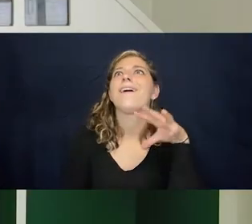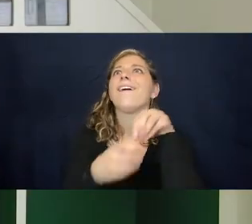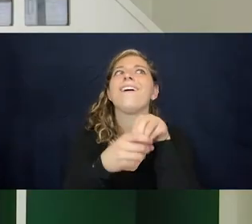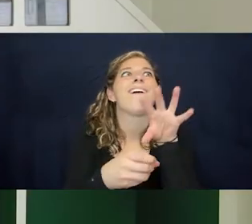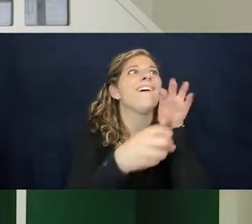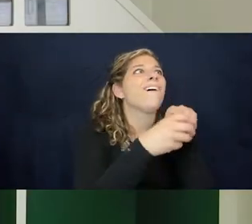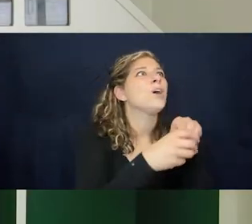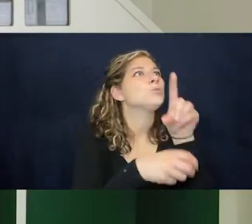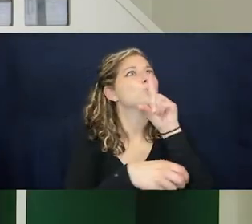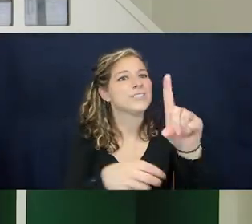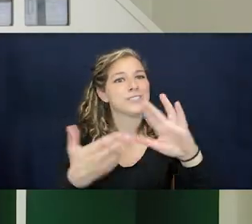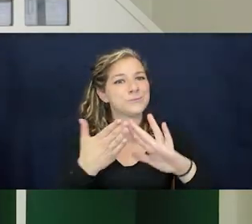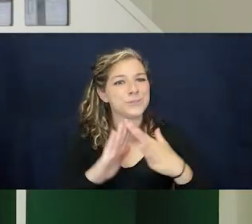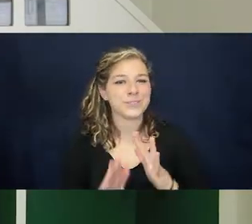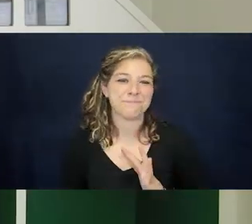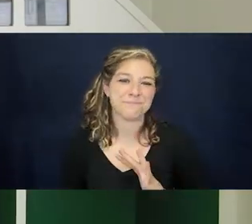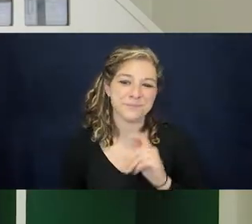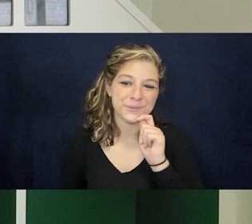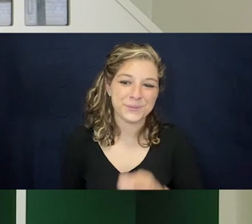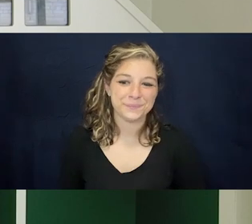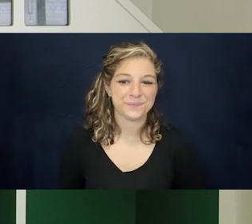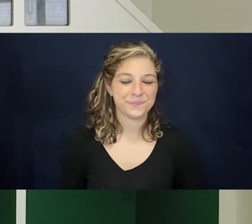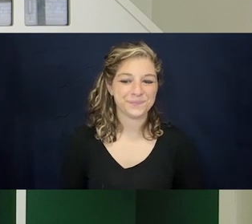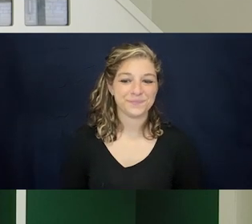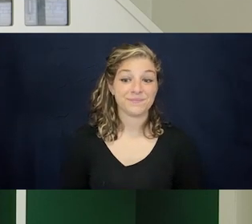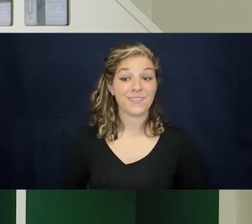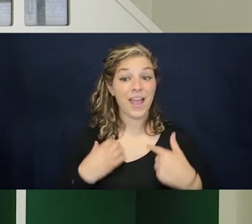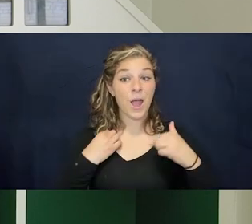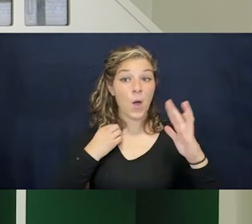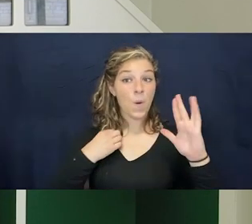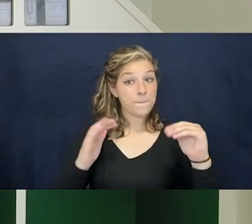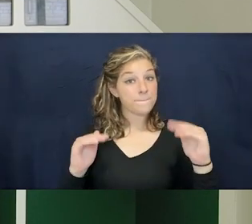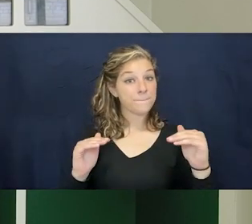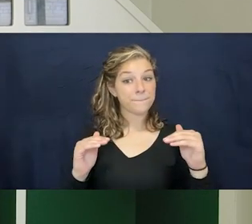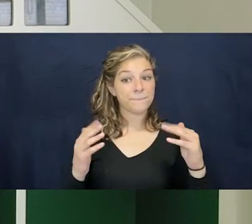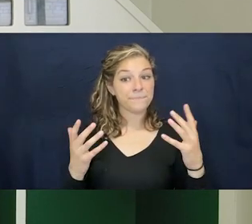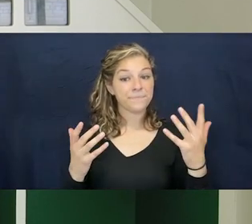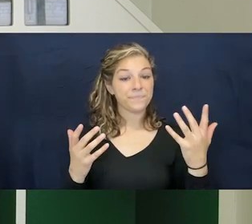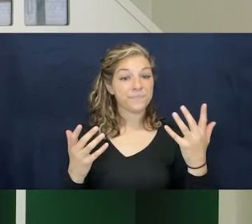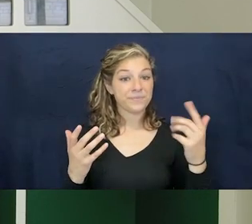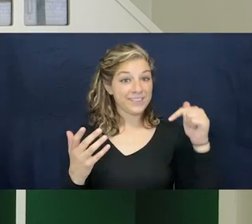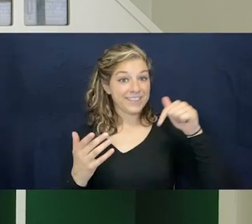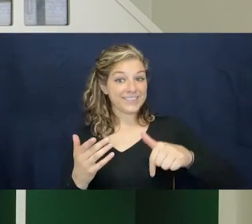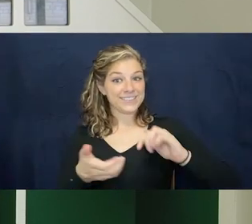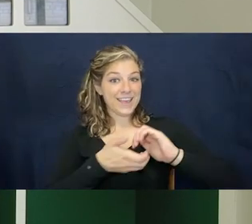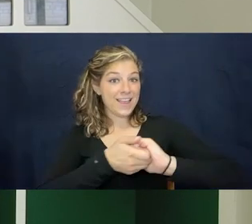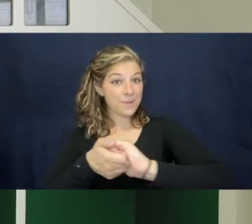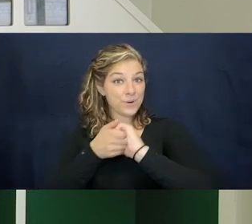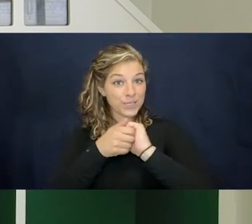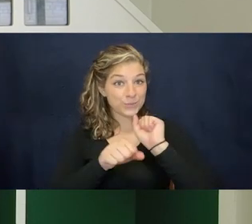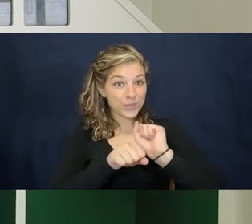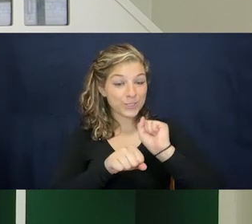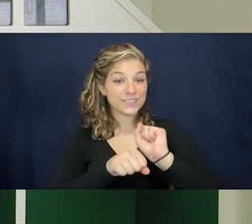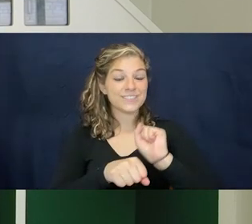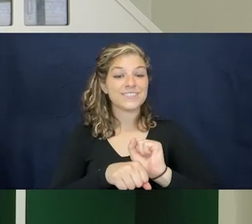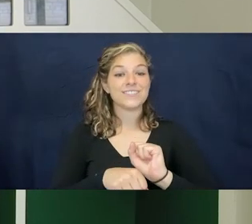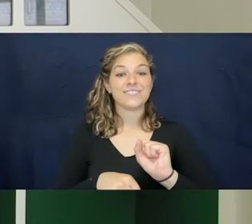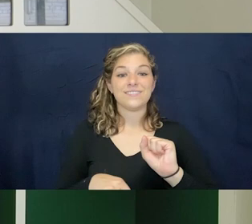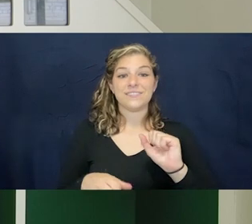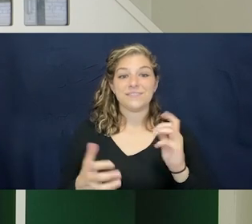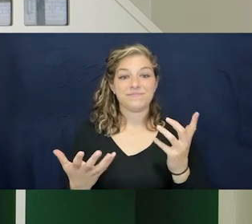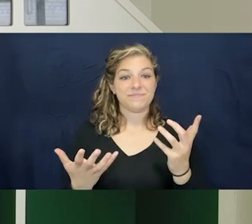of seeing themselves everywhere and feeling part of the real community. And I